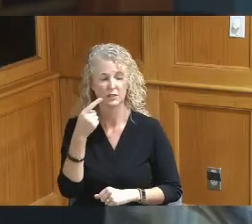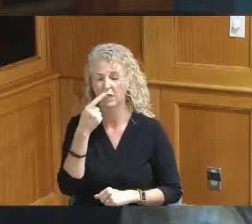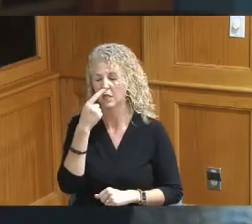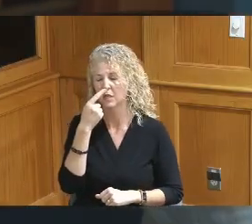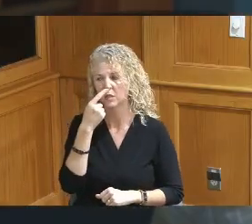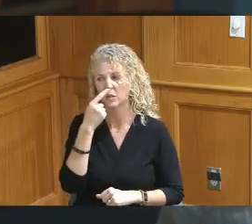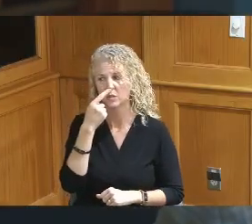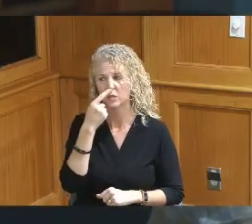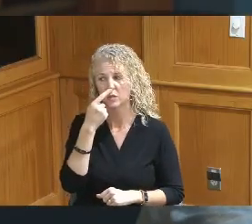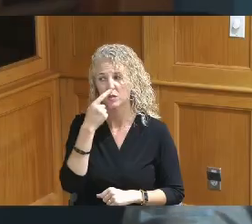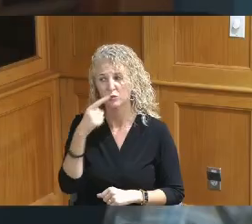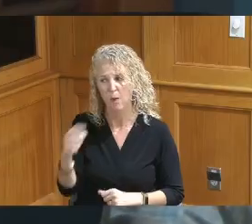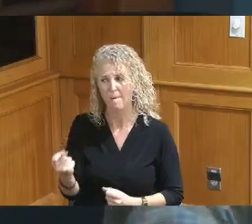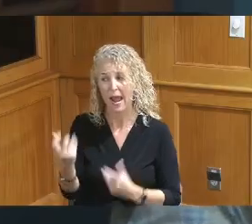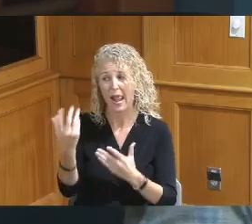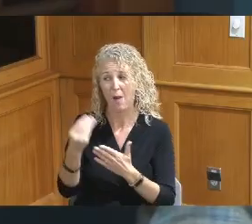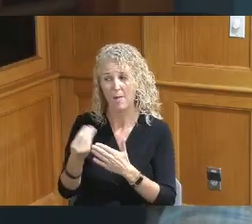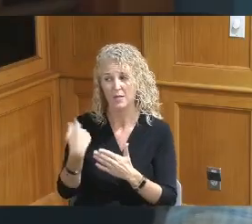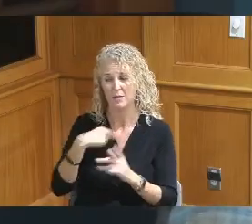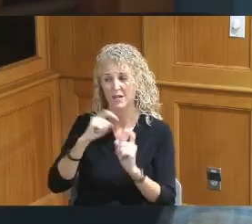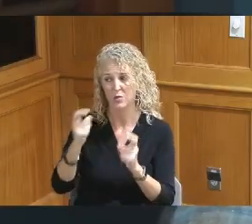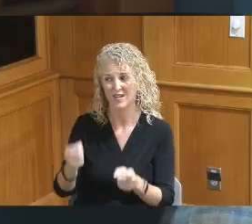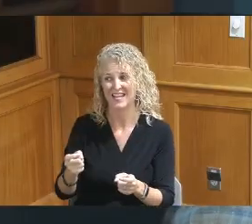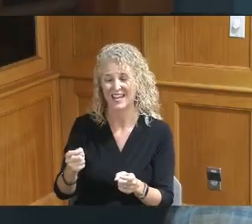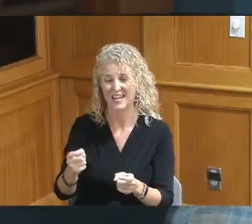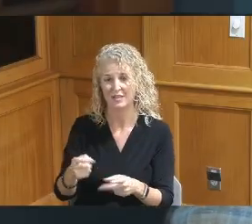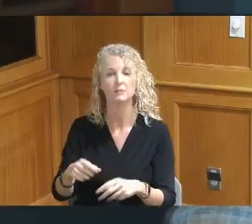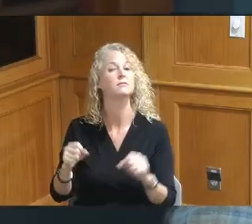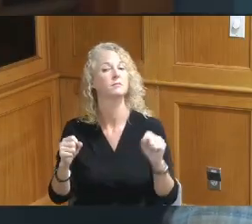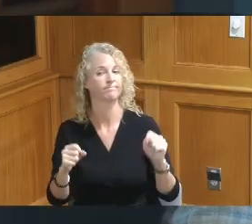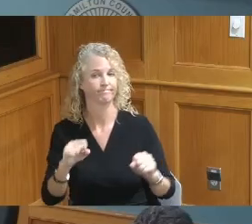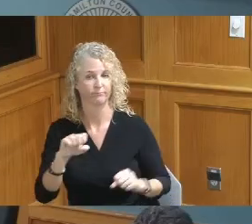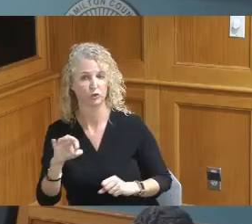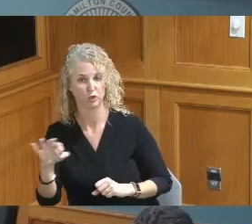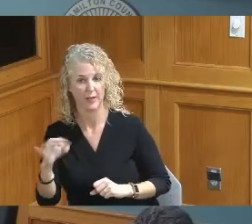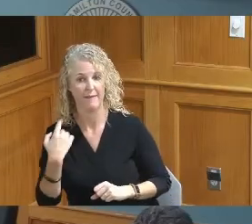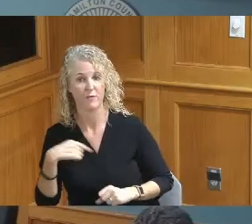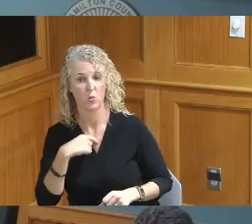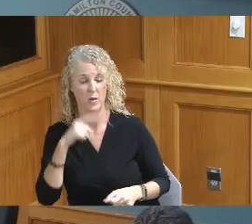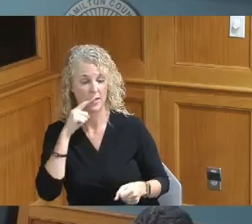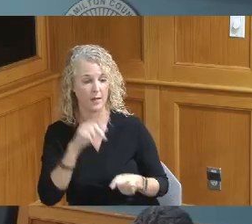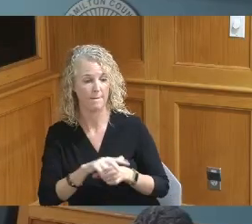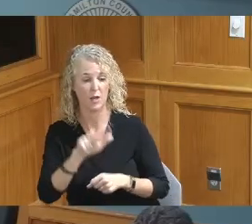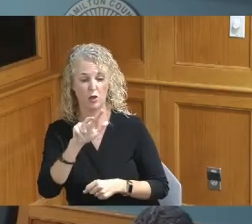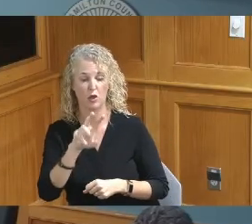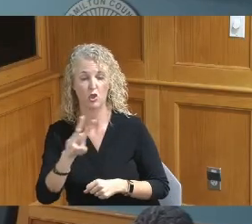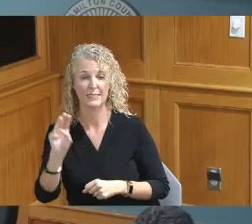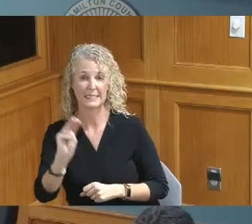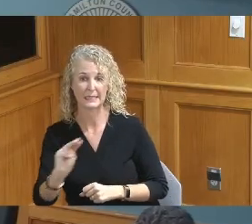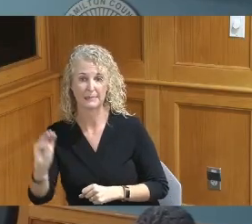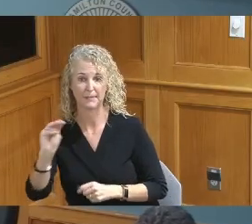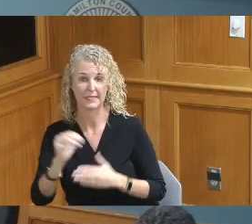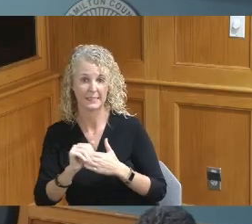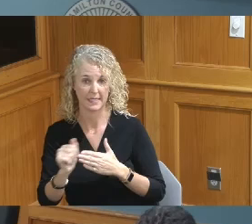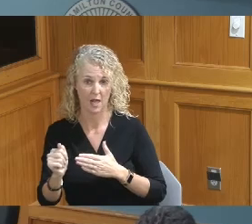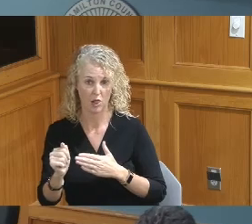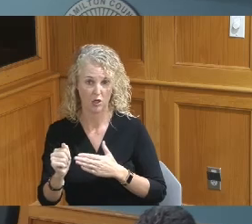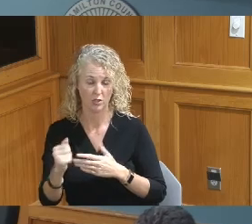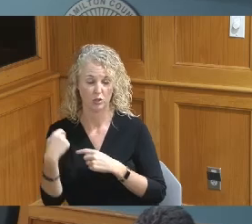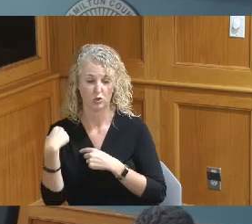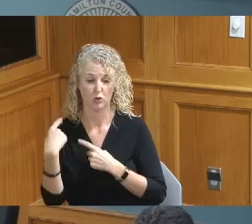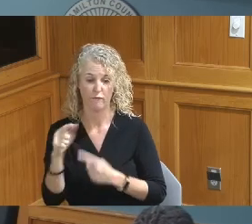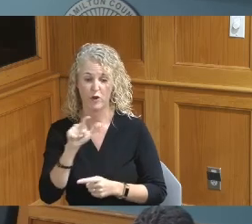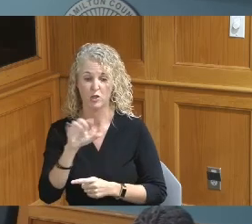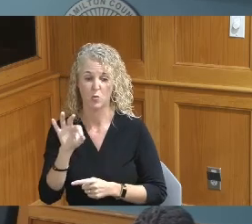don't want people who are watching at home, this is a pretty big number. Yeah, so we committed $36 million to date.